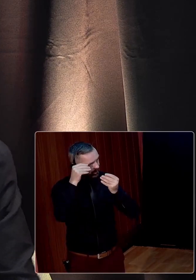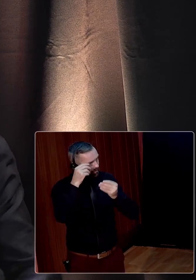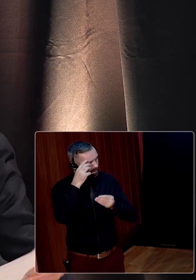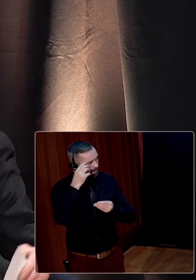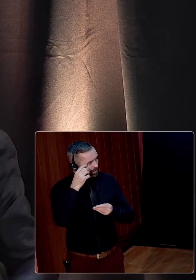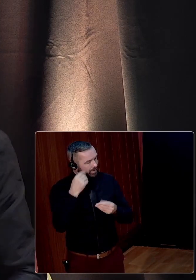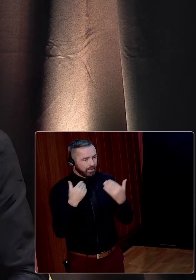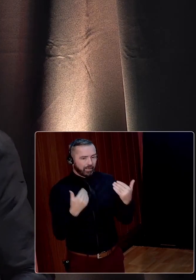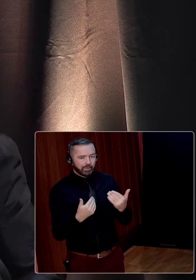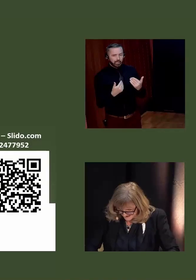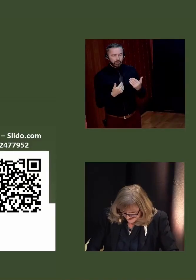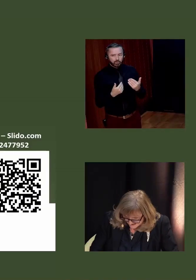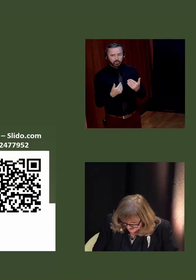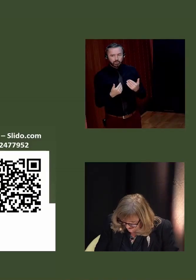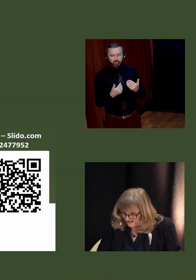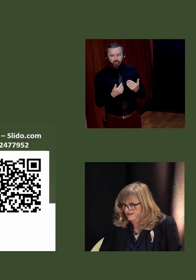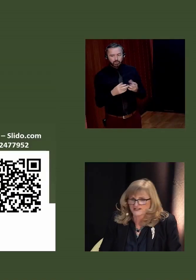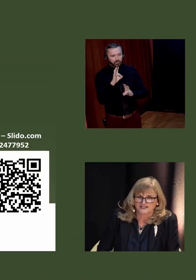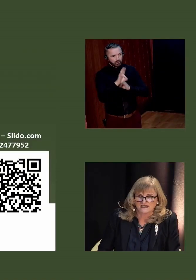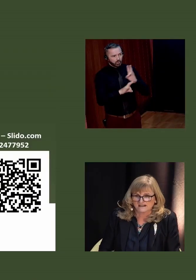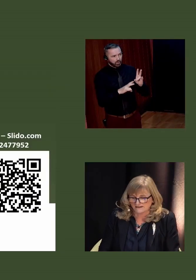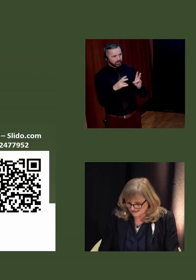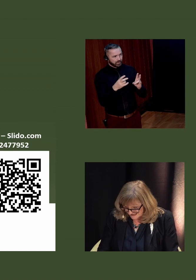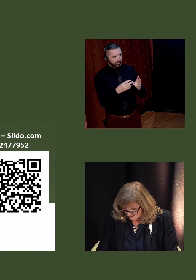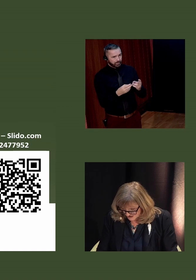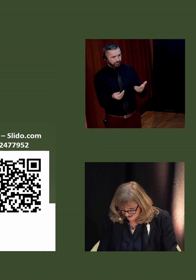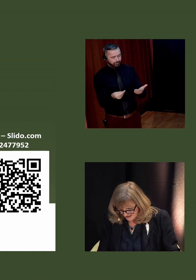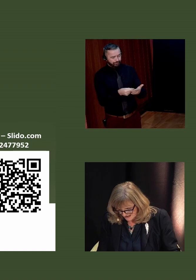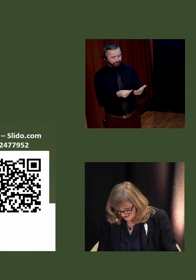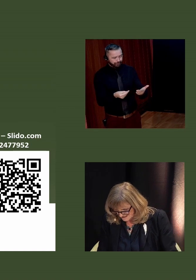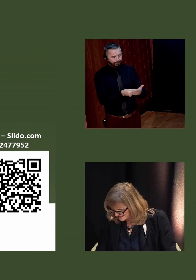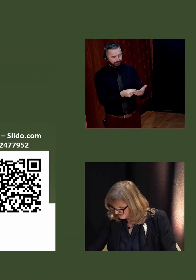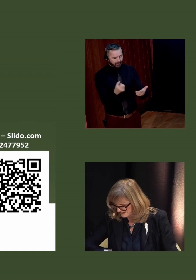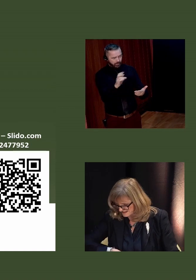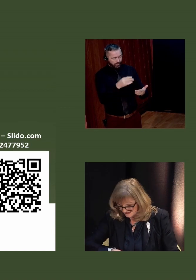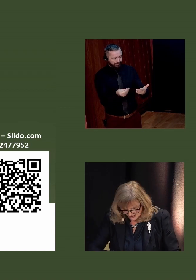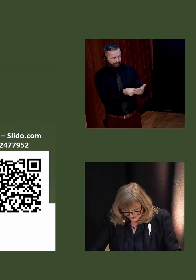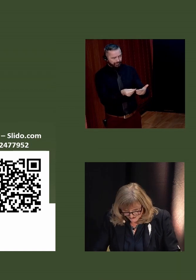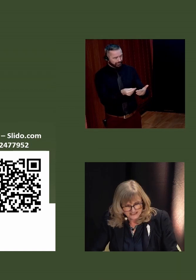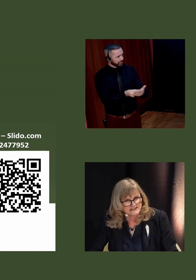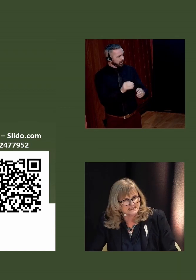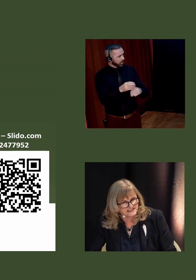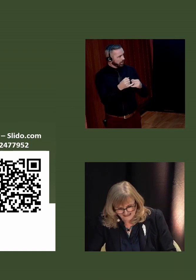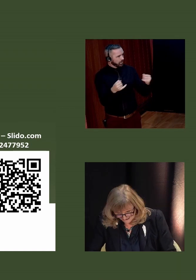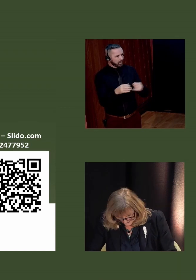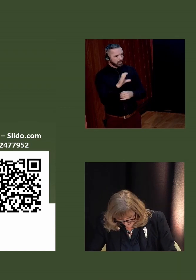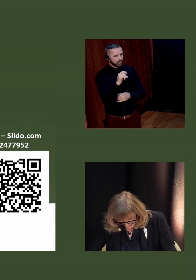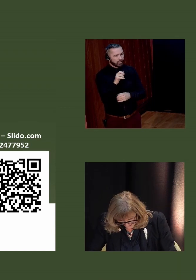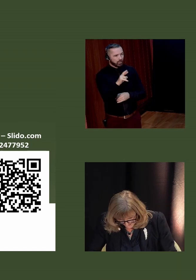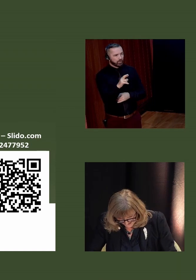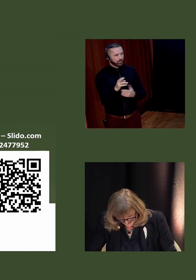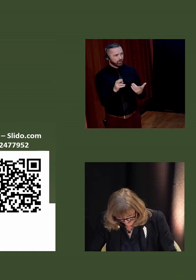And now the questions now have come in online here. And Connor